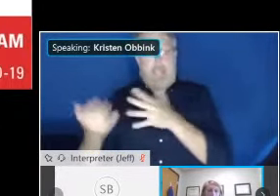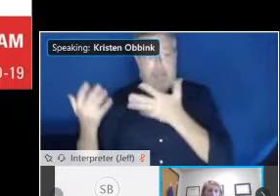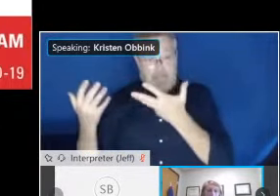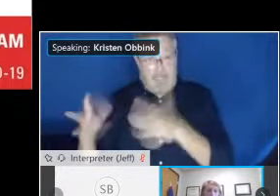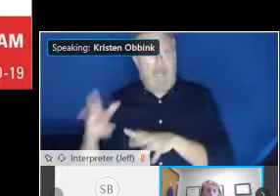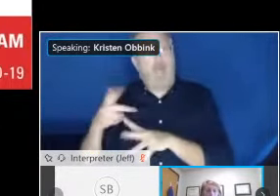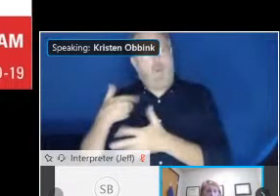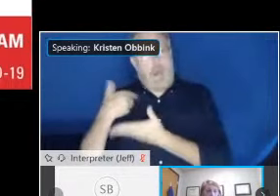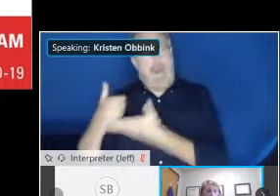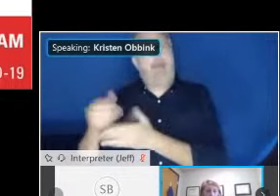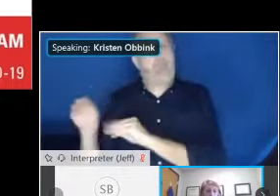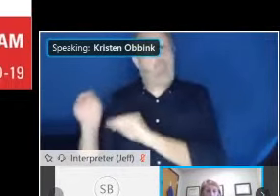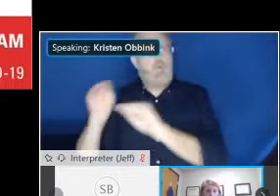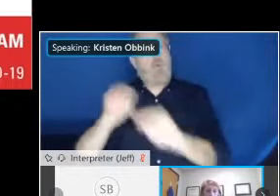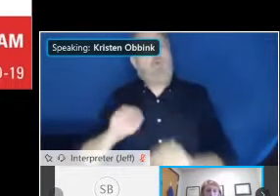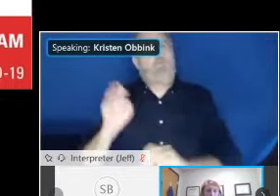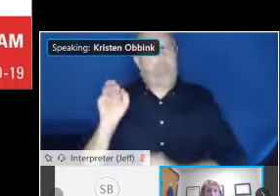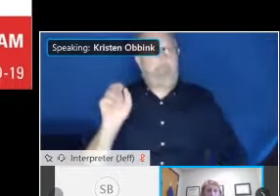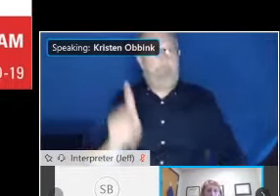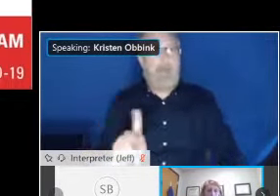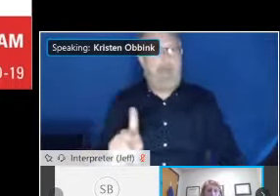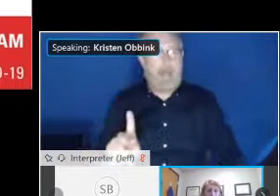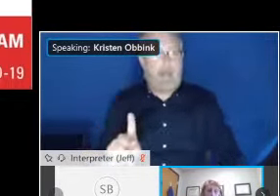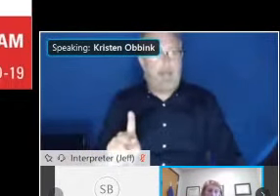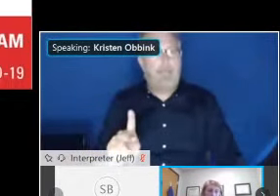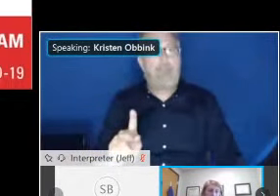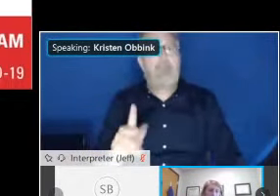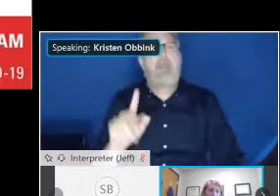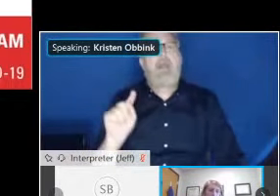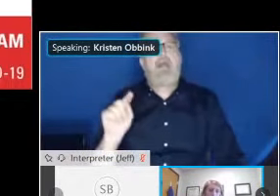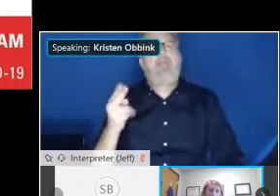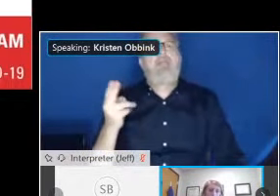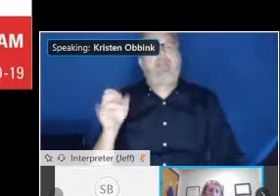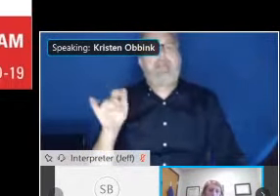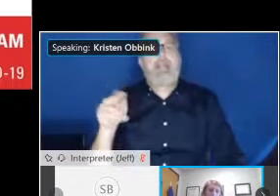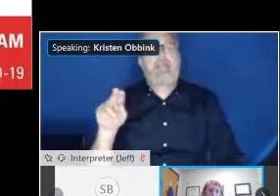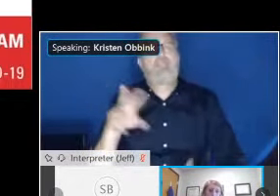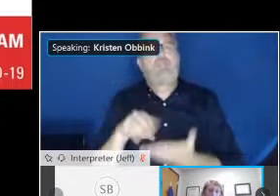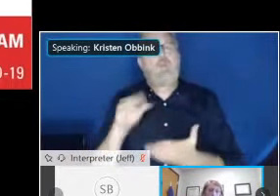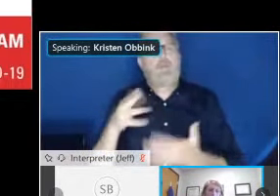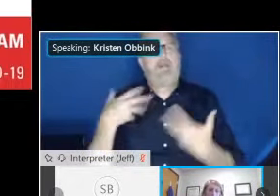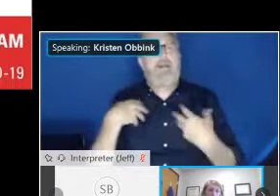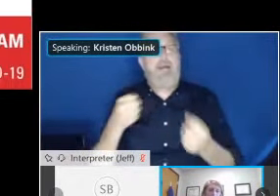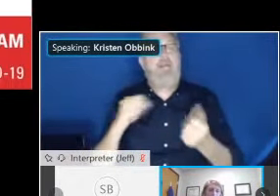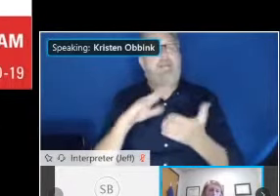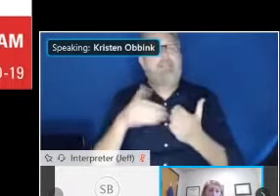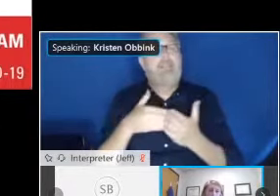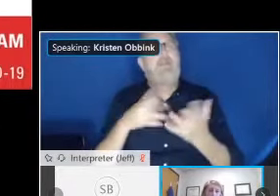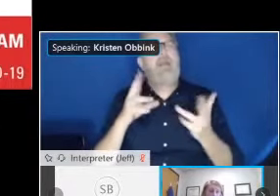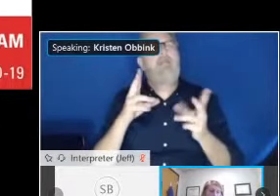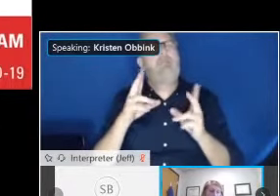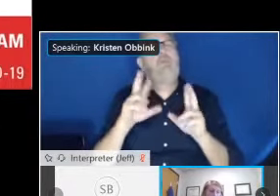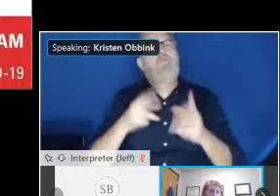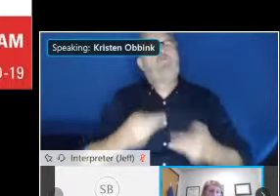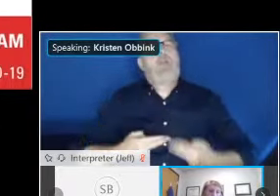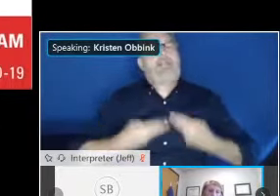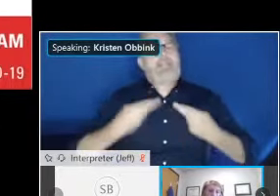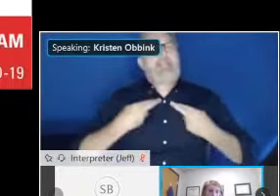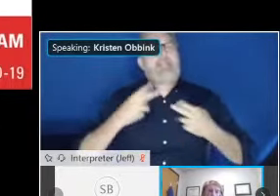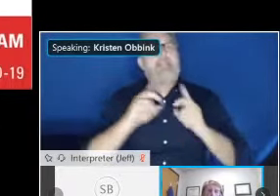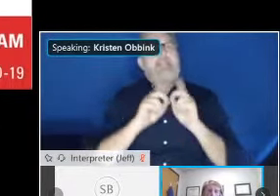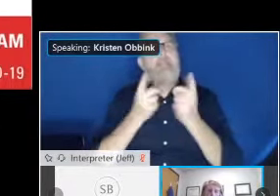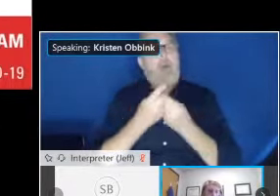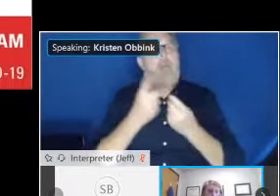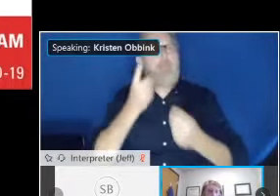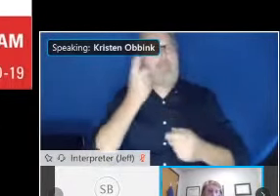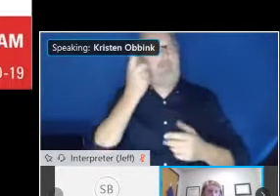are over. And then students are also provided resources by the TLIN Student Health Center and the Department of Residence. Those staying on campus